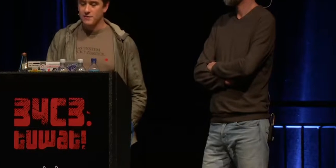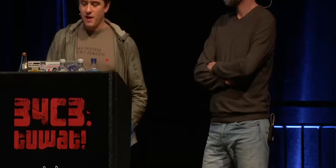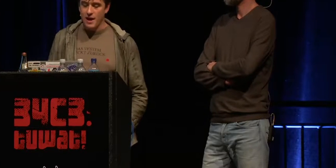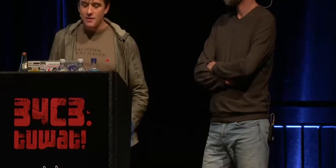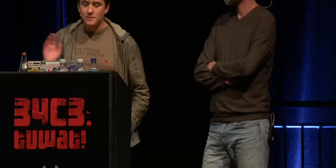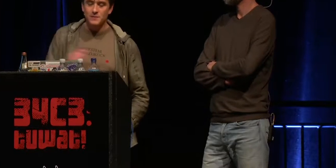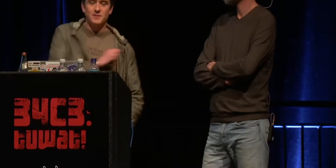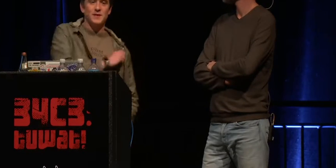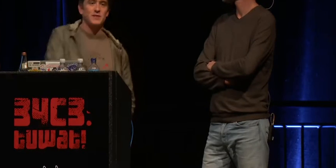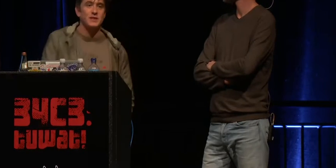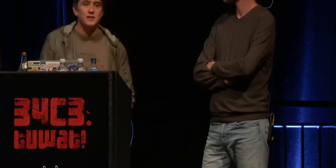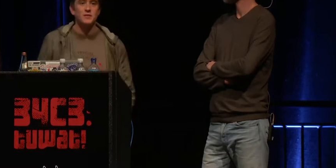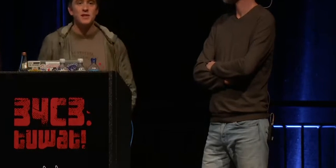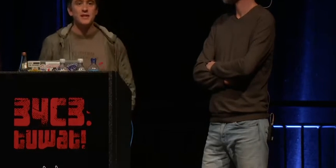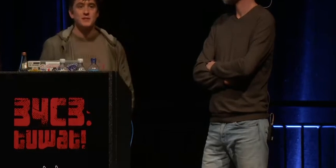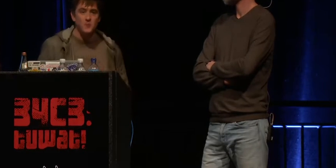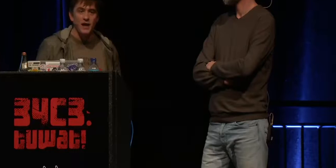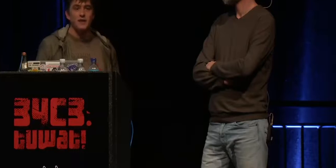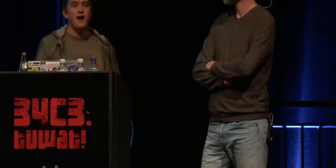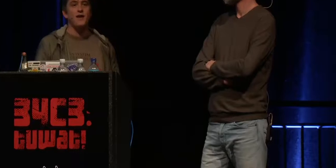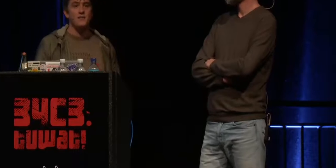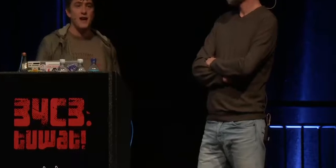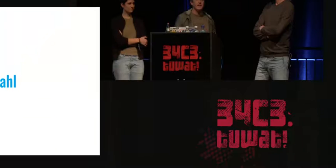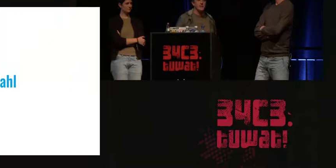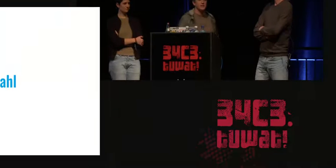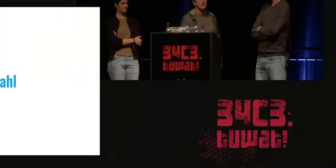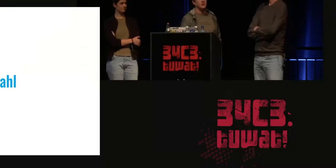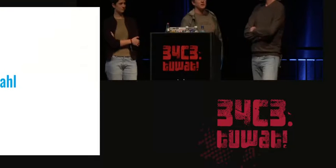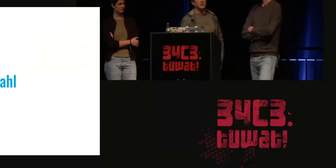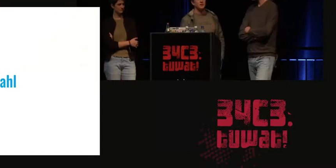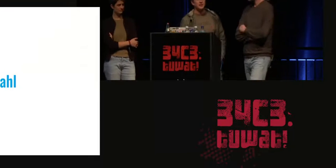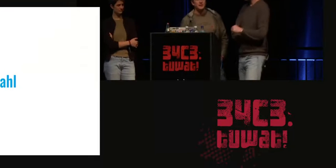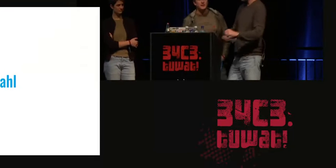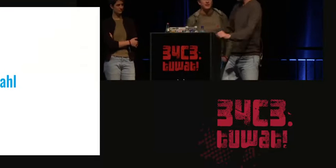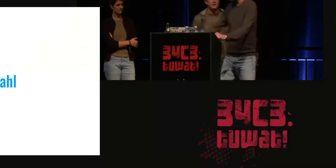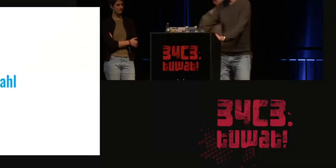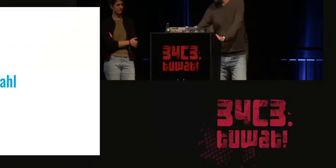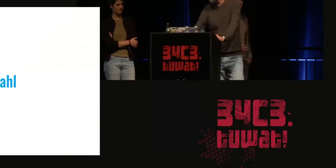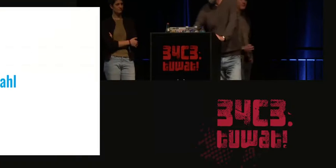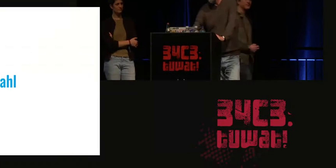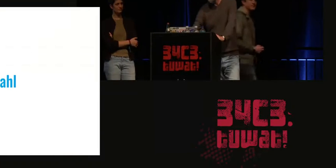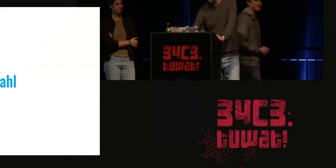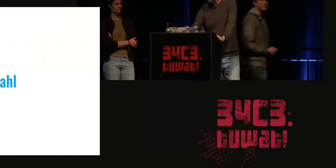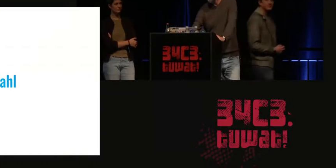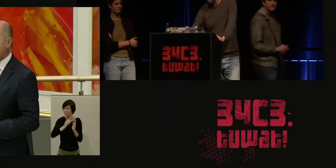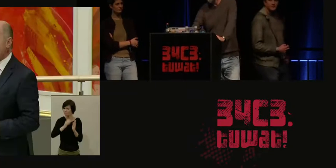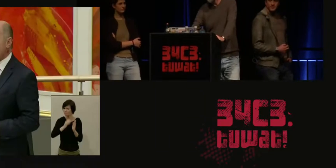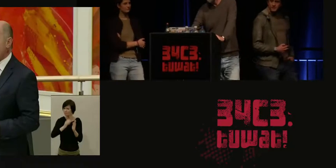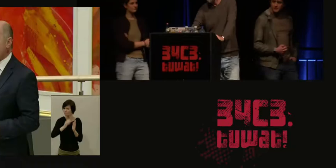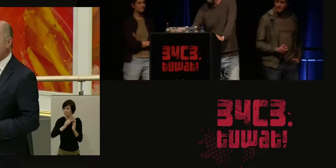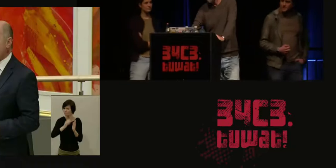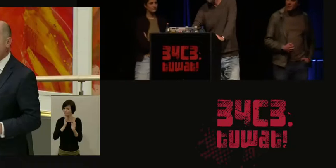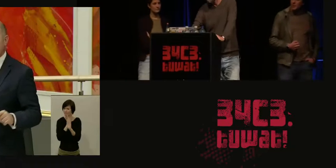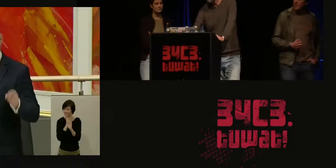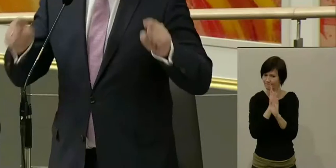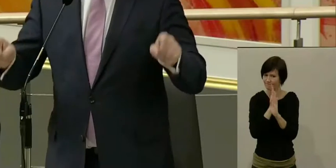prevented 10 of those 12 topics. Wir sind natürlich jetzt nach der Wahl. And now it is after the elections, and the whole thing